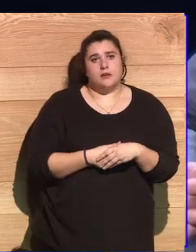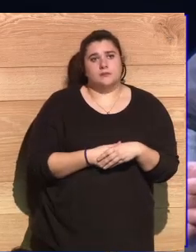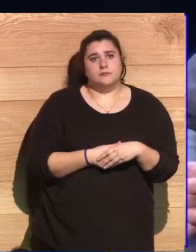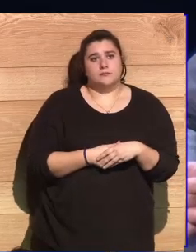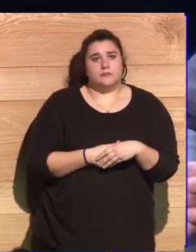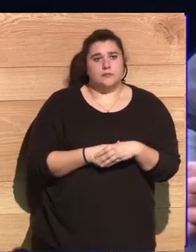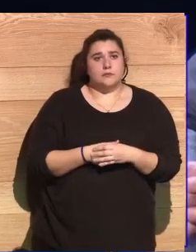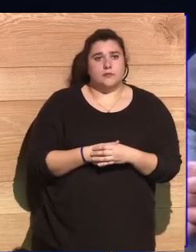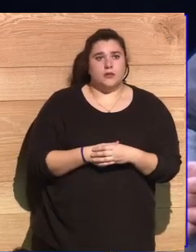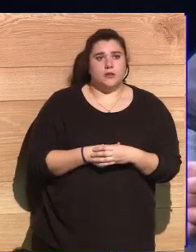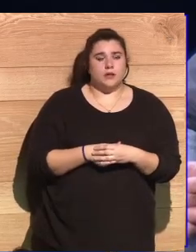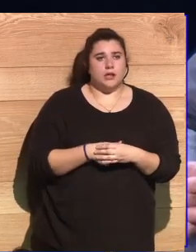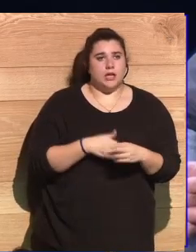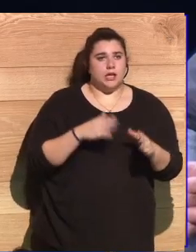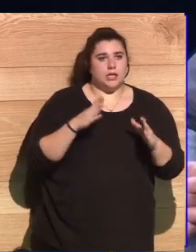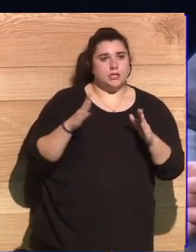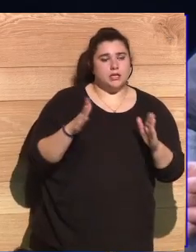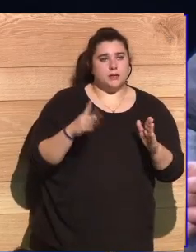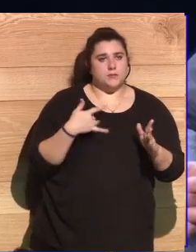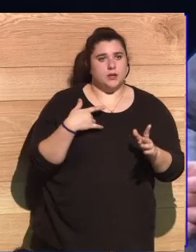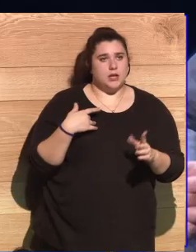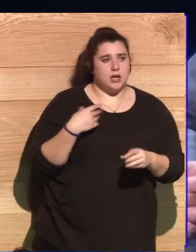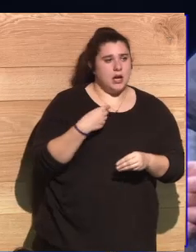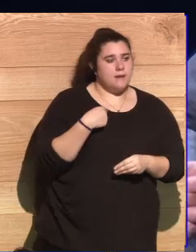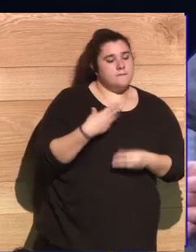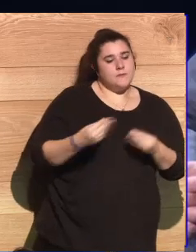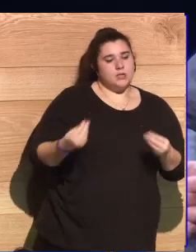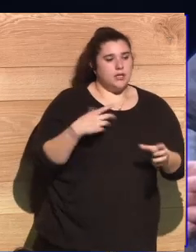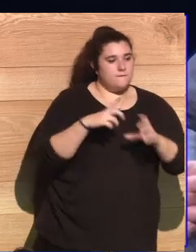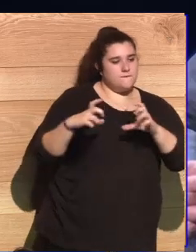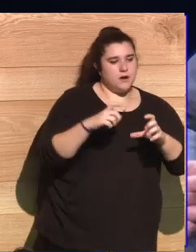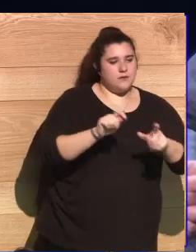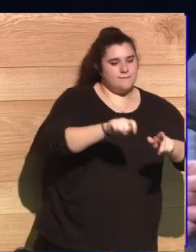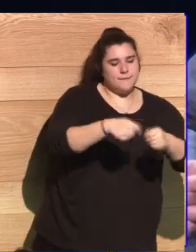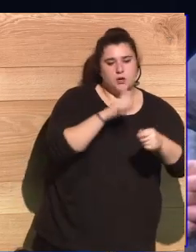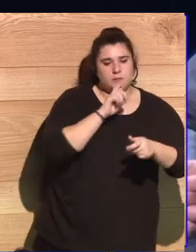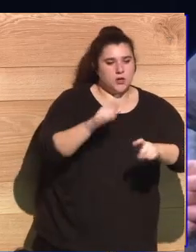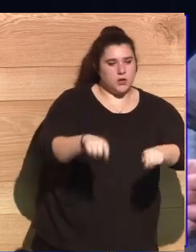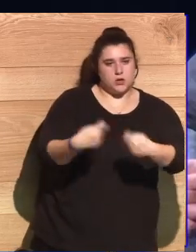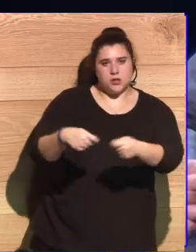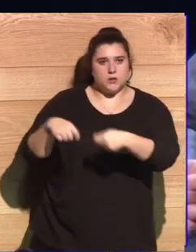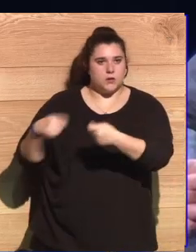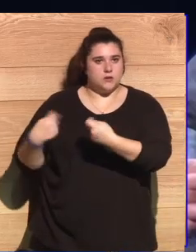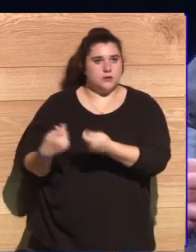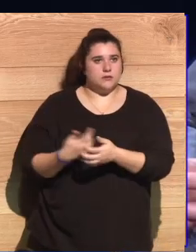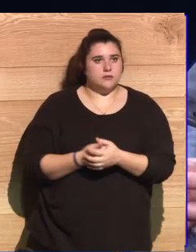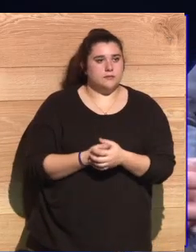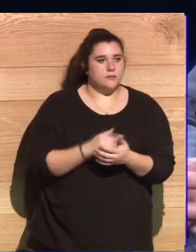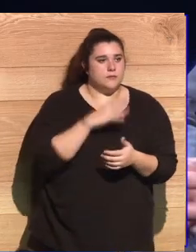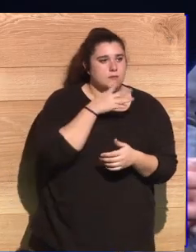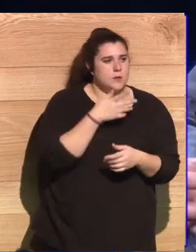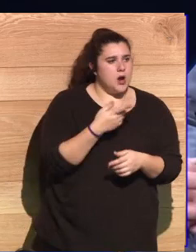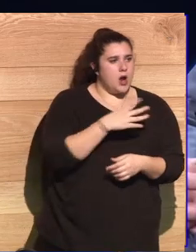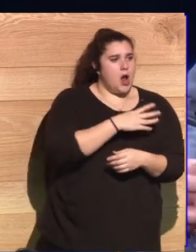I was taking pictures, drug pictures for some time. I had to break them sometime